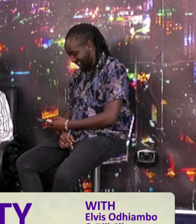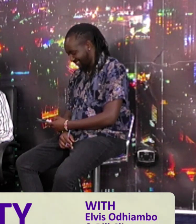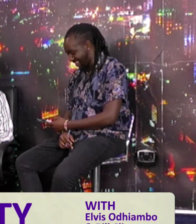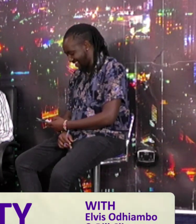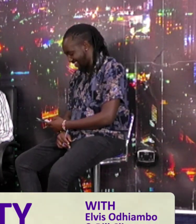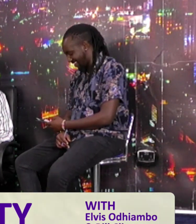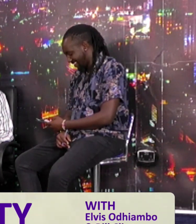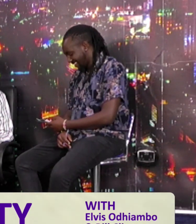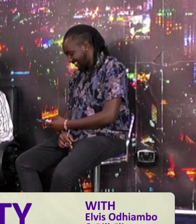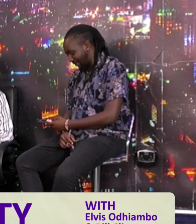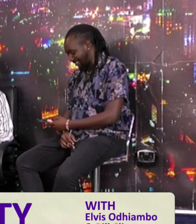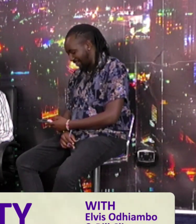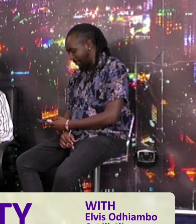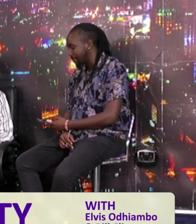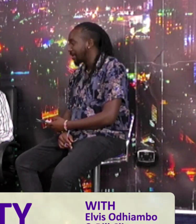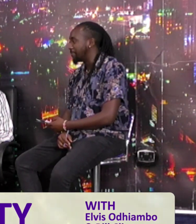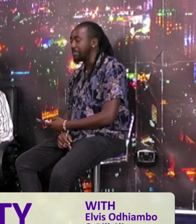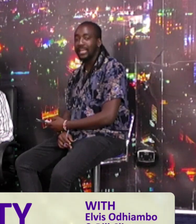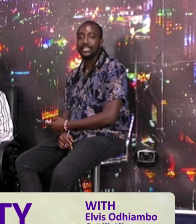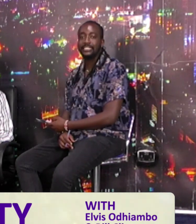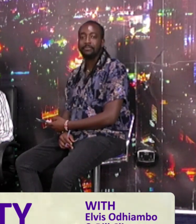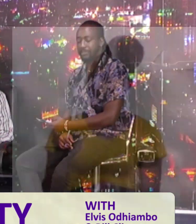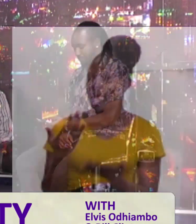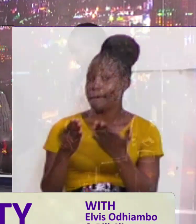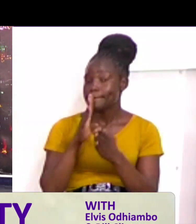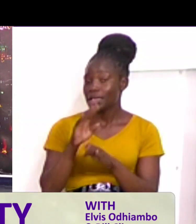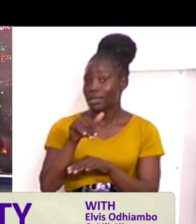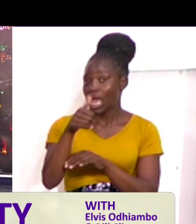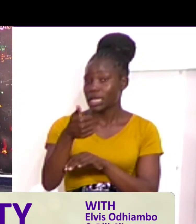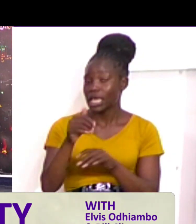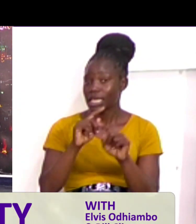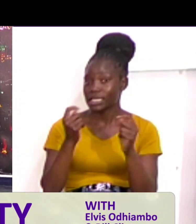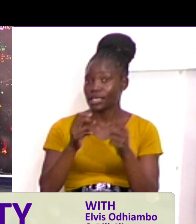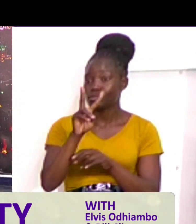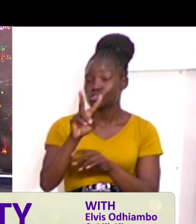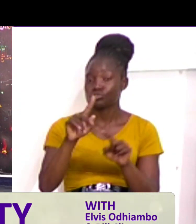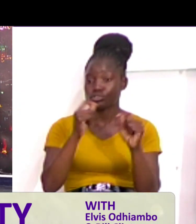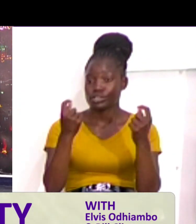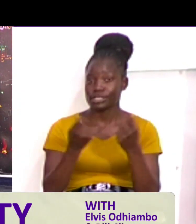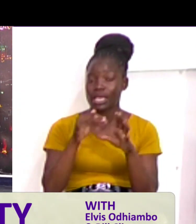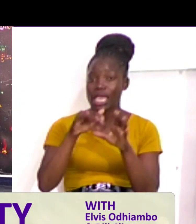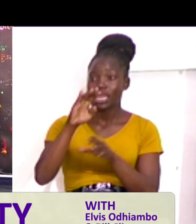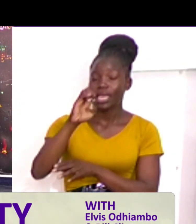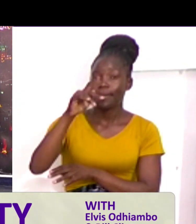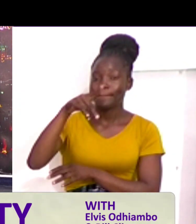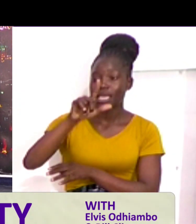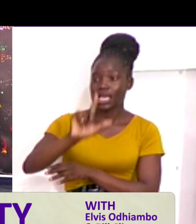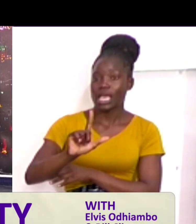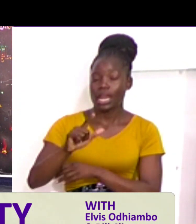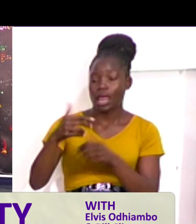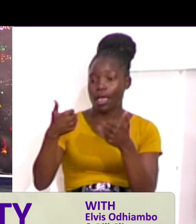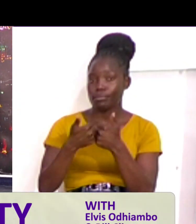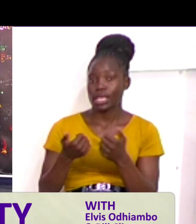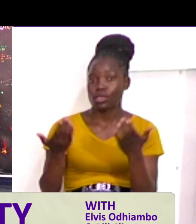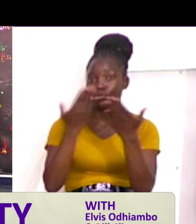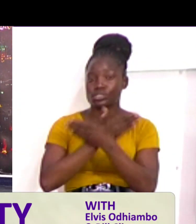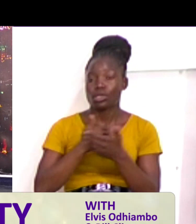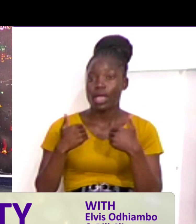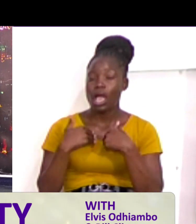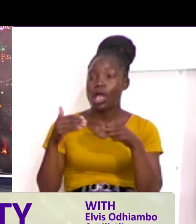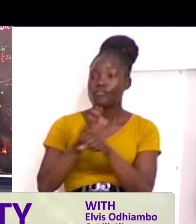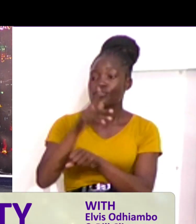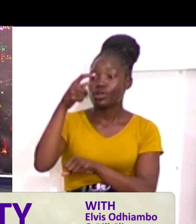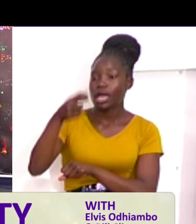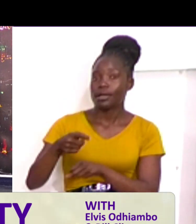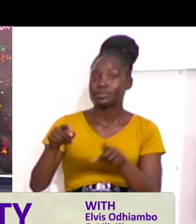a strong team. Sawa. Maybe another team, maybe two teams also in the Premier League is squaring off tonight. We have Fulham